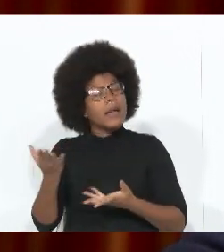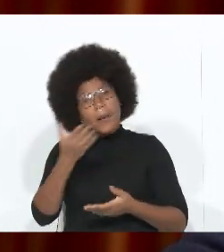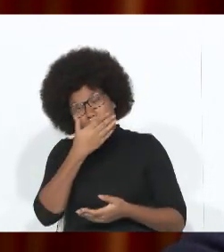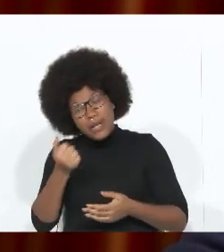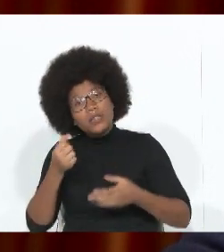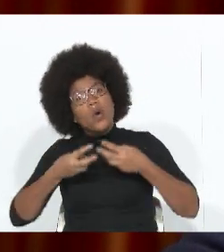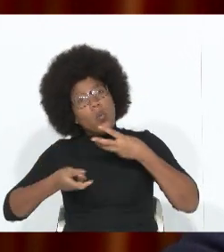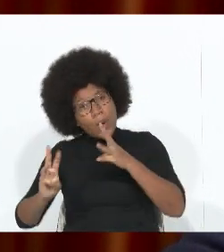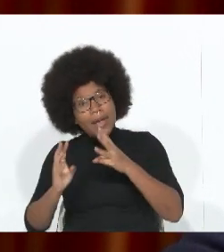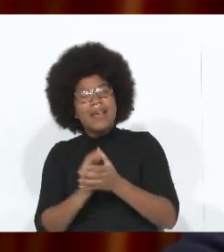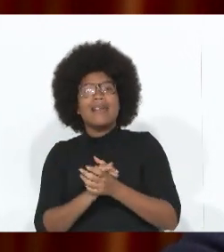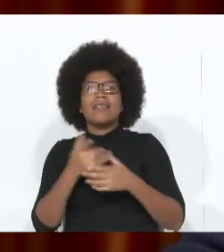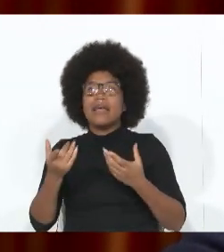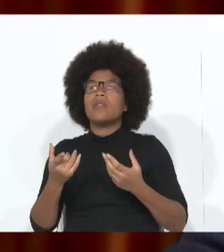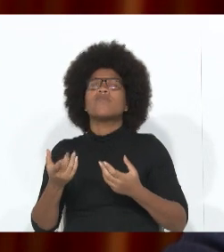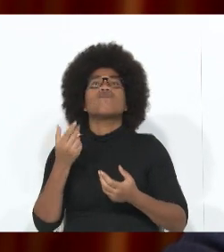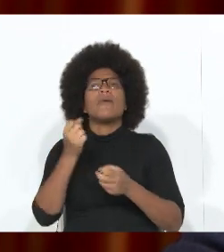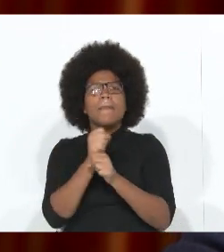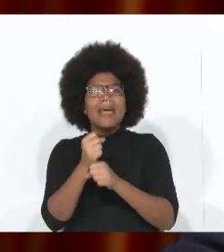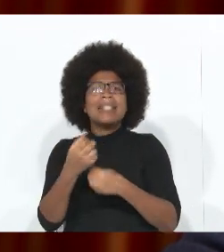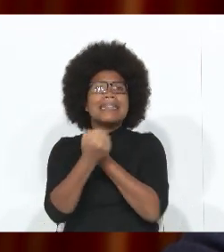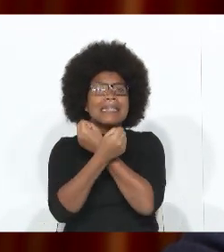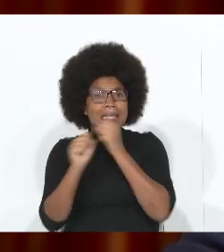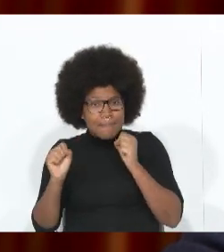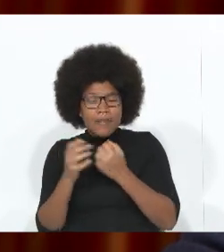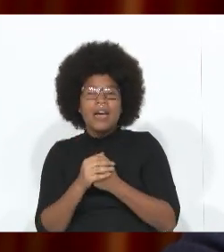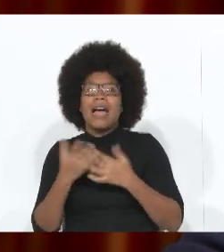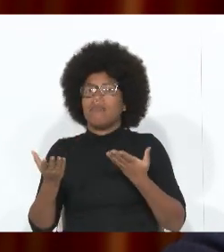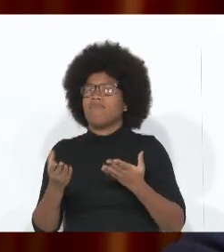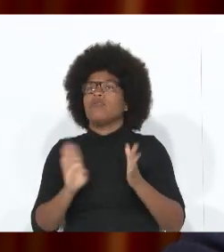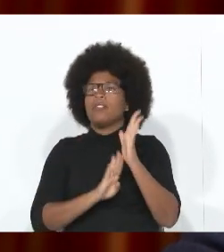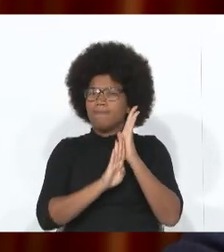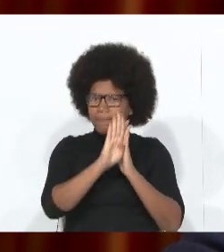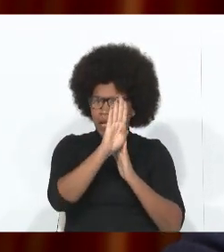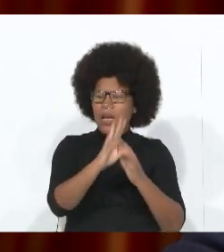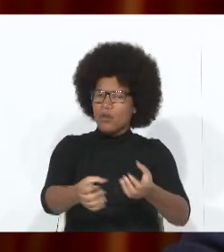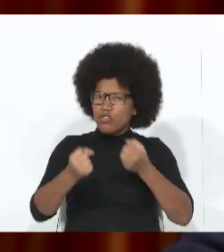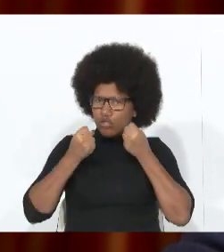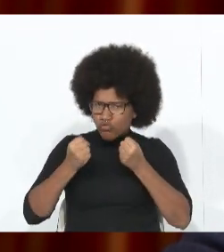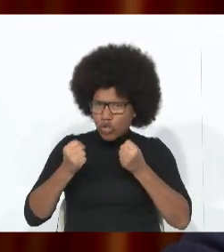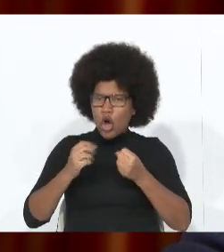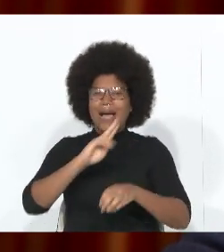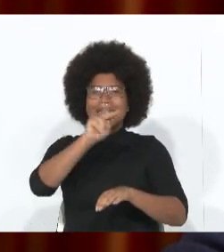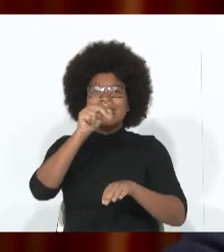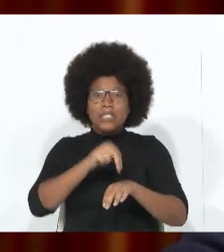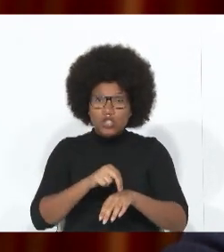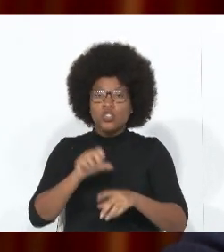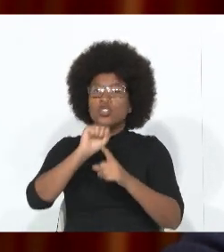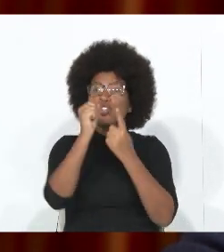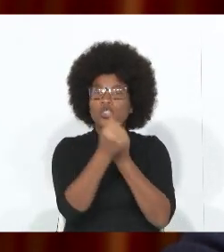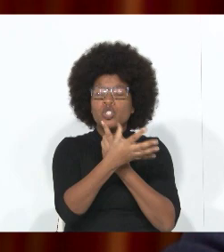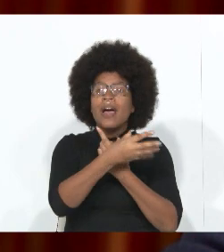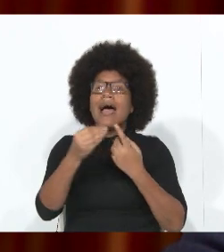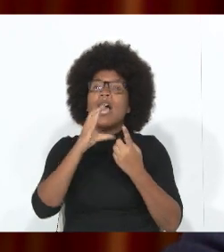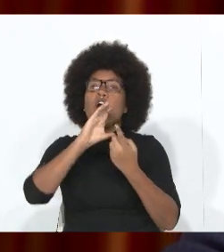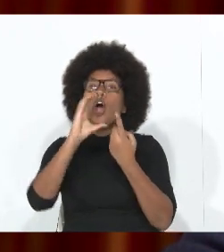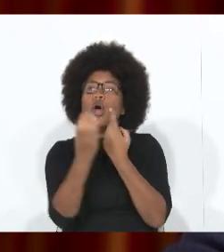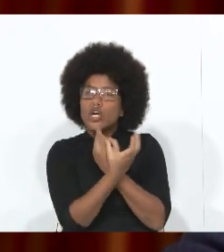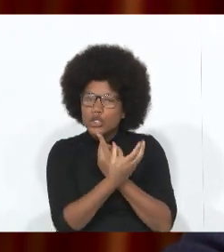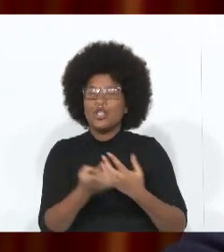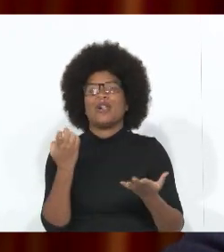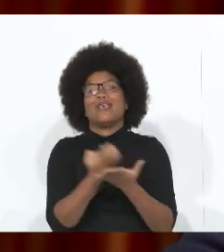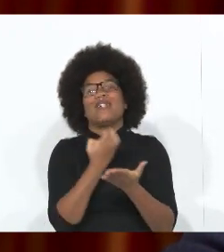it serves to safeguard, enrich, and strengthen the national, social, cultural, and